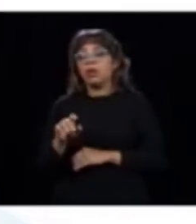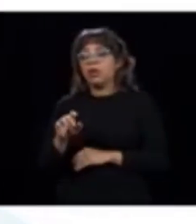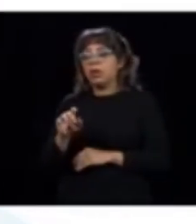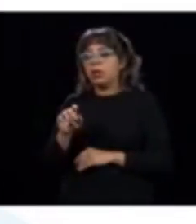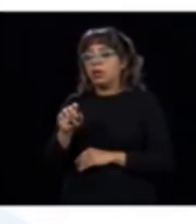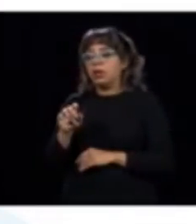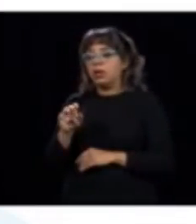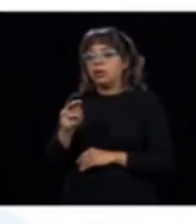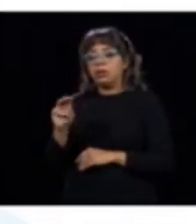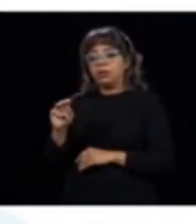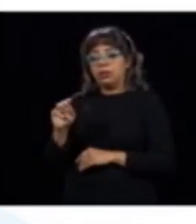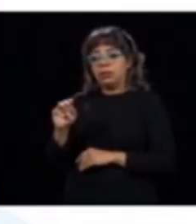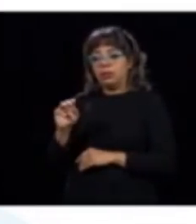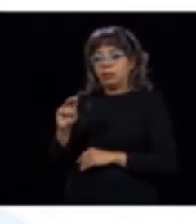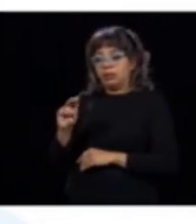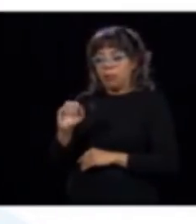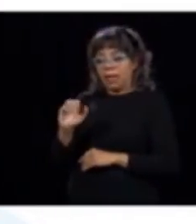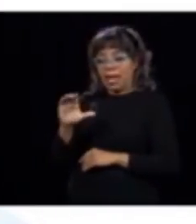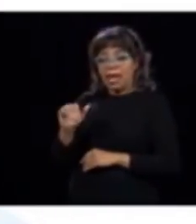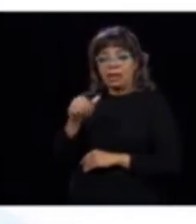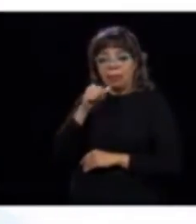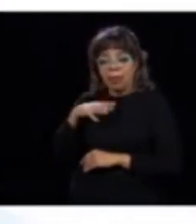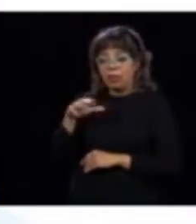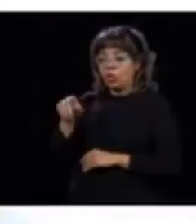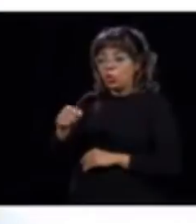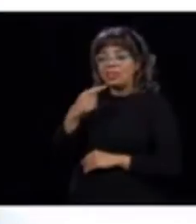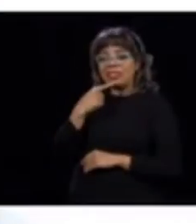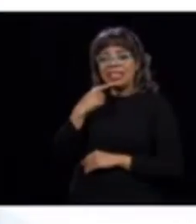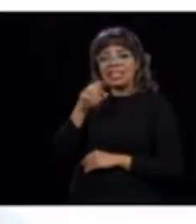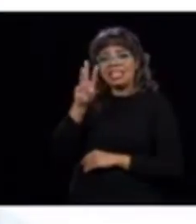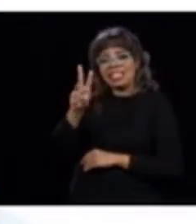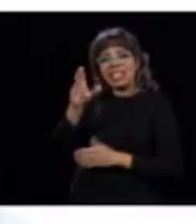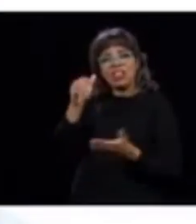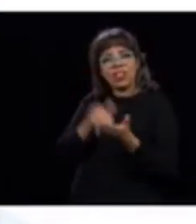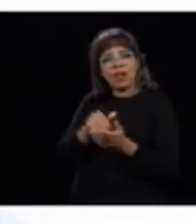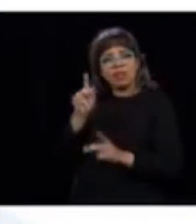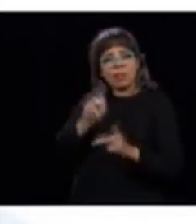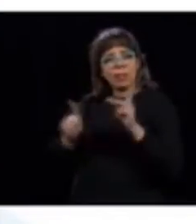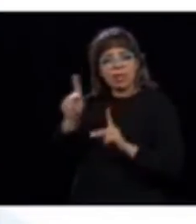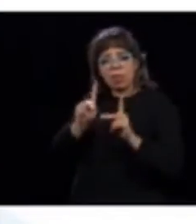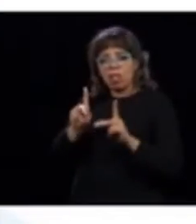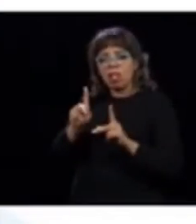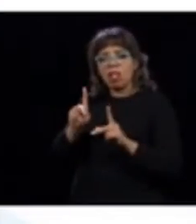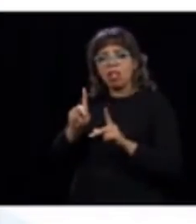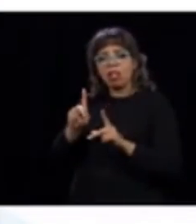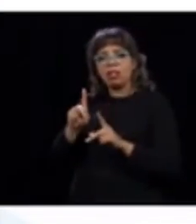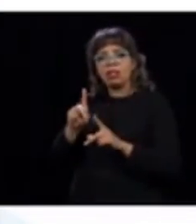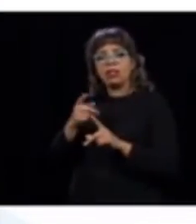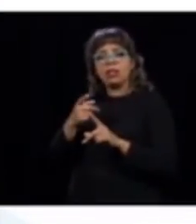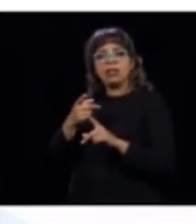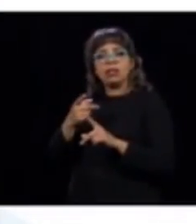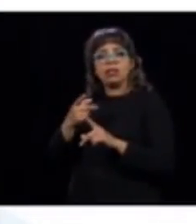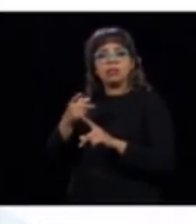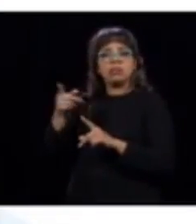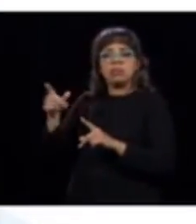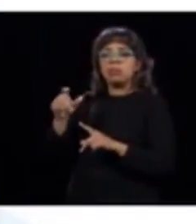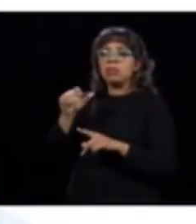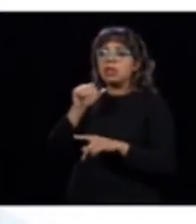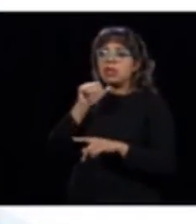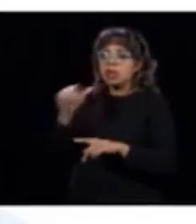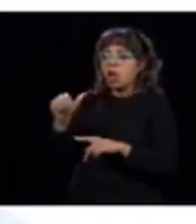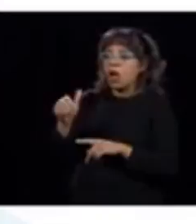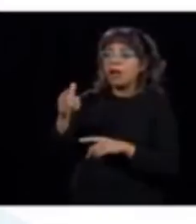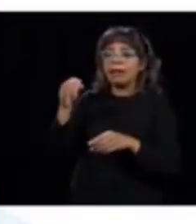,000 people missing from the hospitals and CHSLD residences